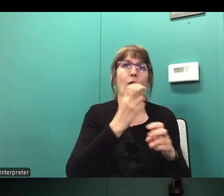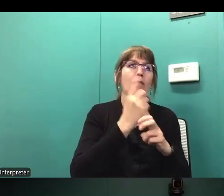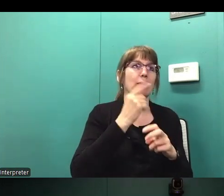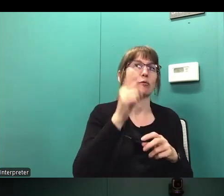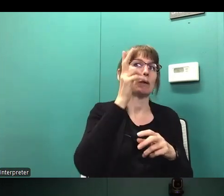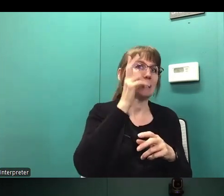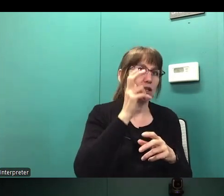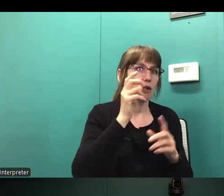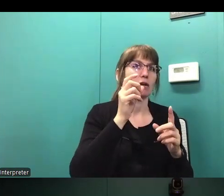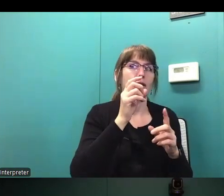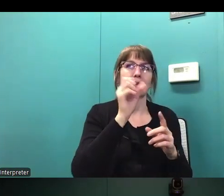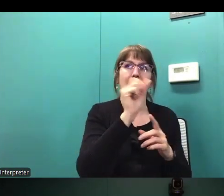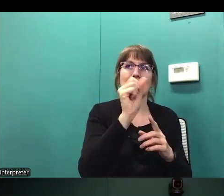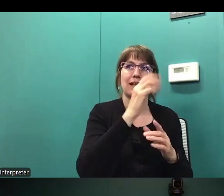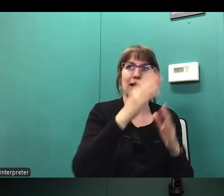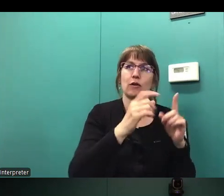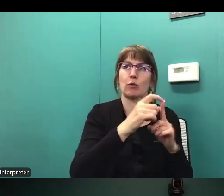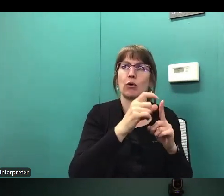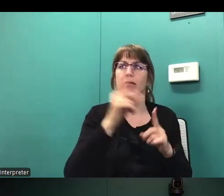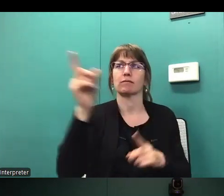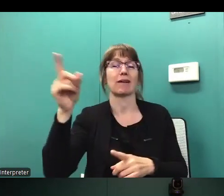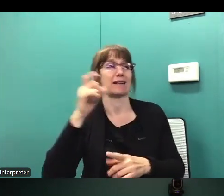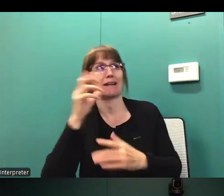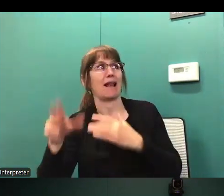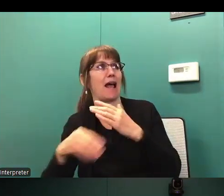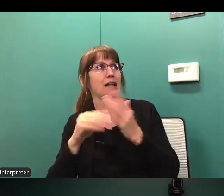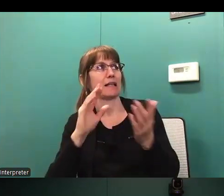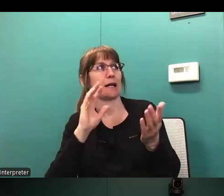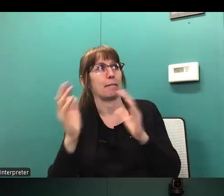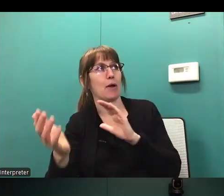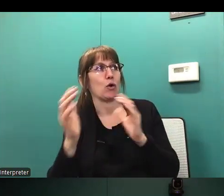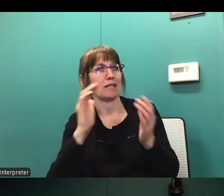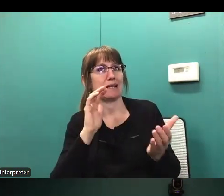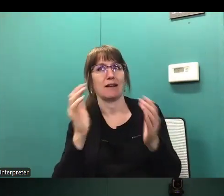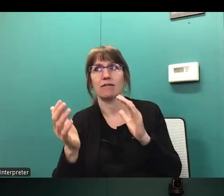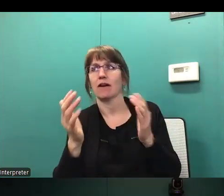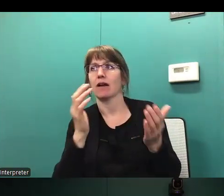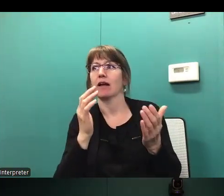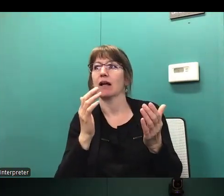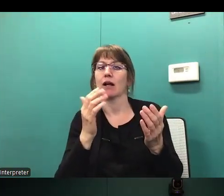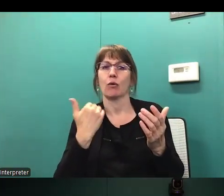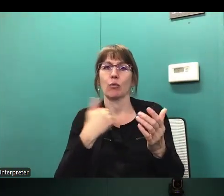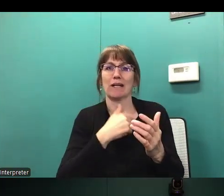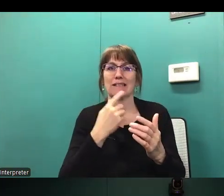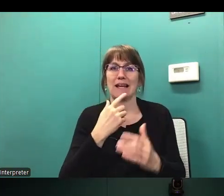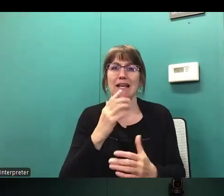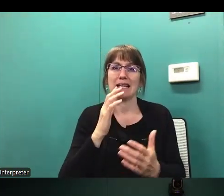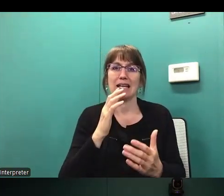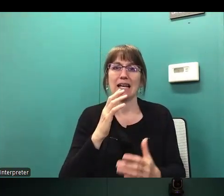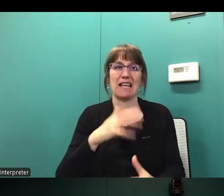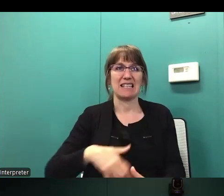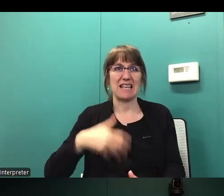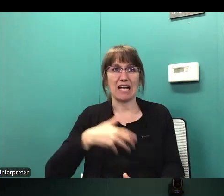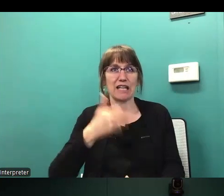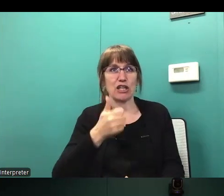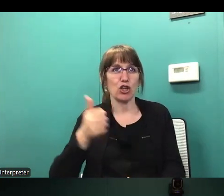is. We didn't add in there the imperative. I mean, I don't know how many of us use yuckier as a word, but they are